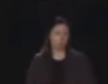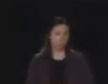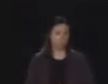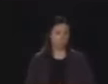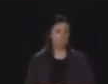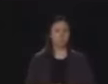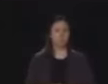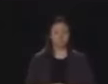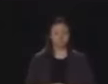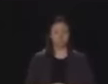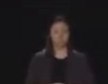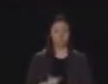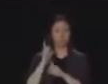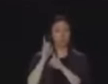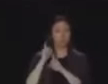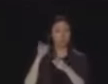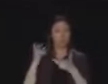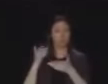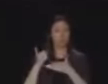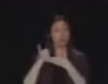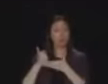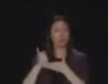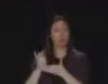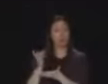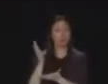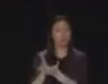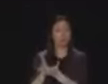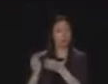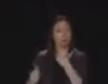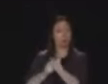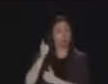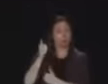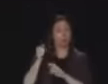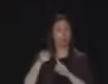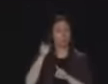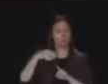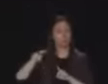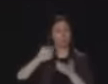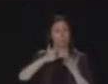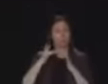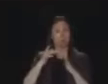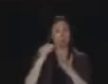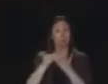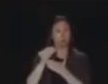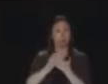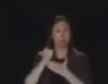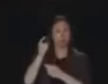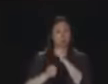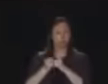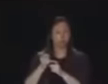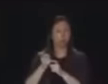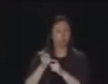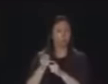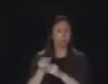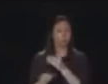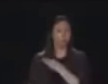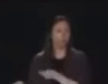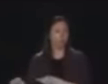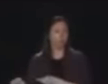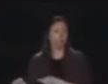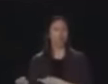This will help mitigate the risk that these platforms receive illicit funds, increase the quality